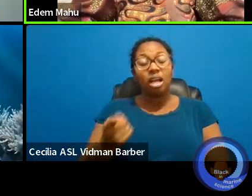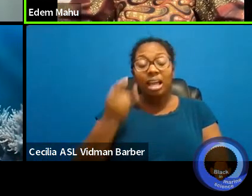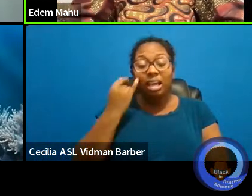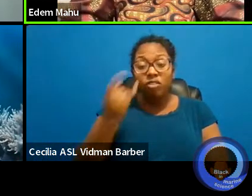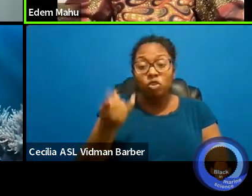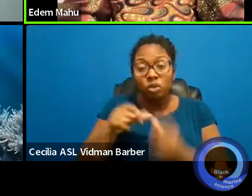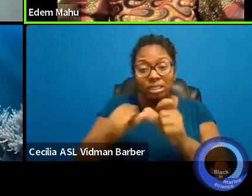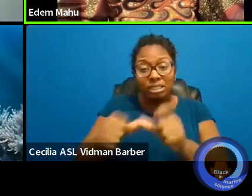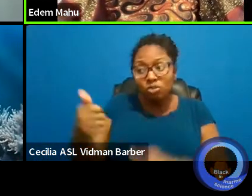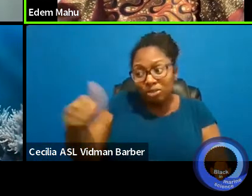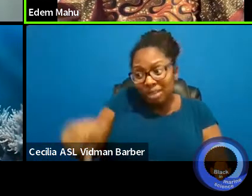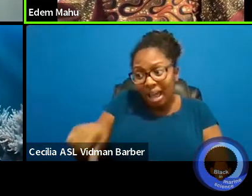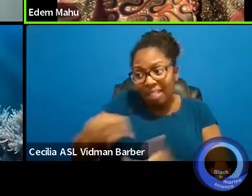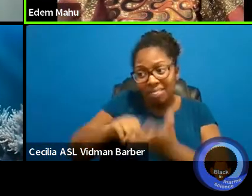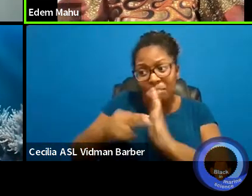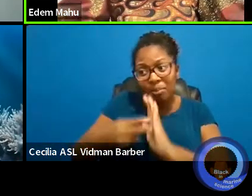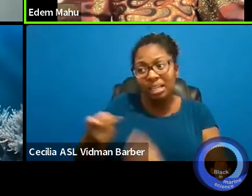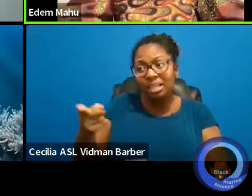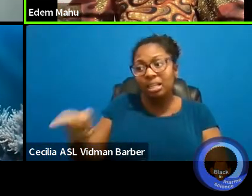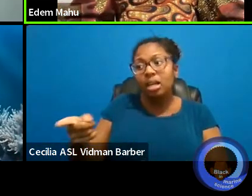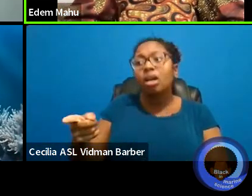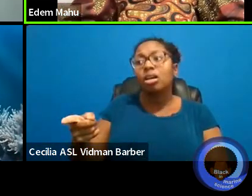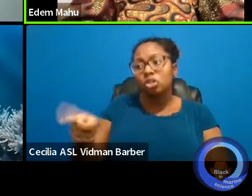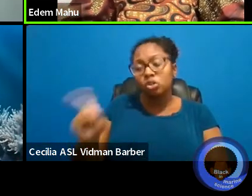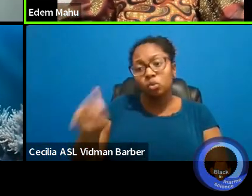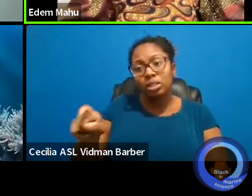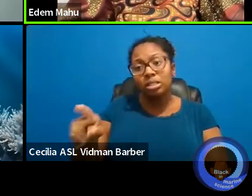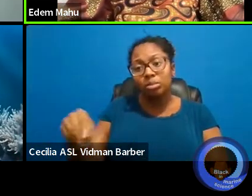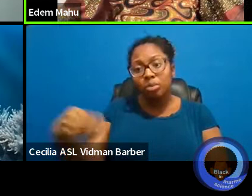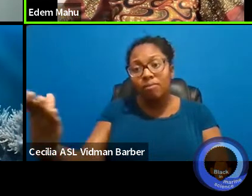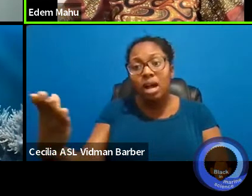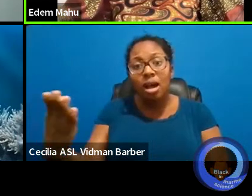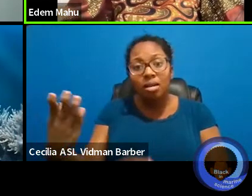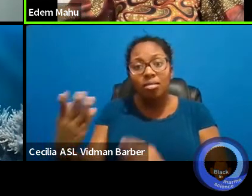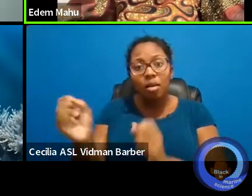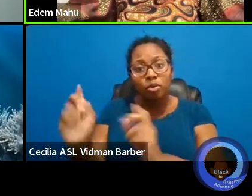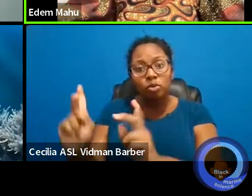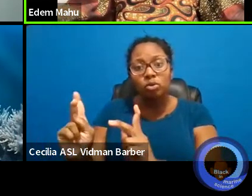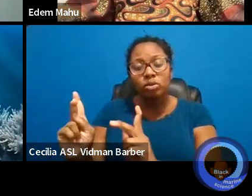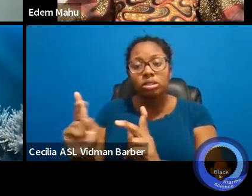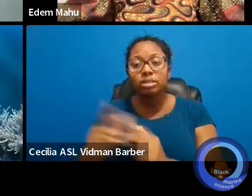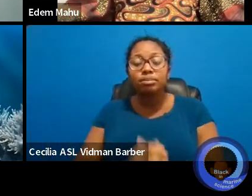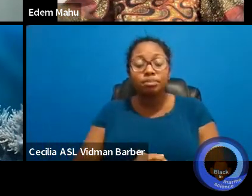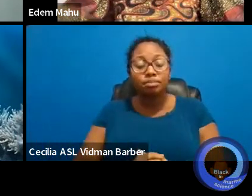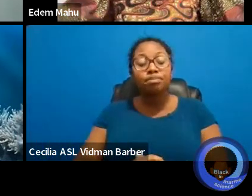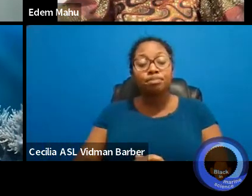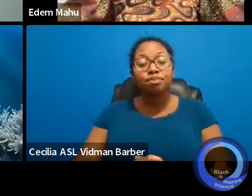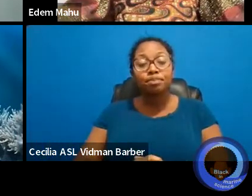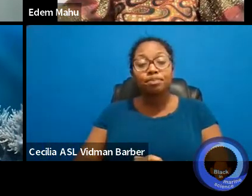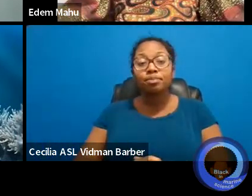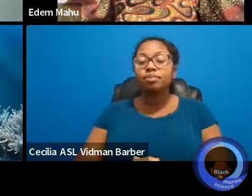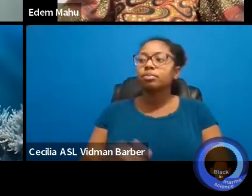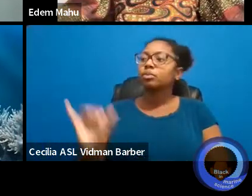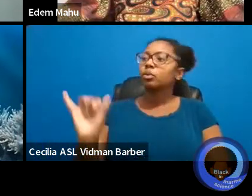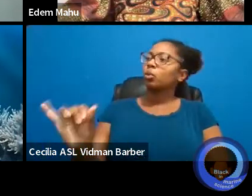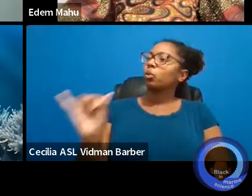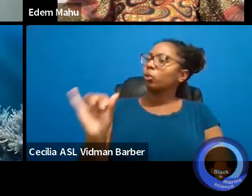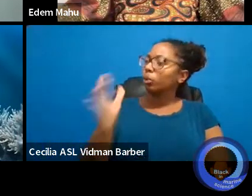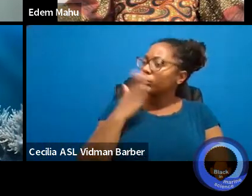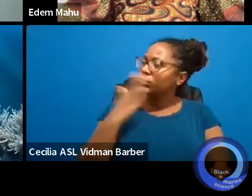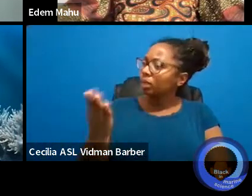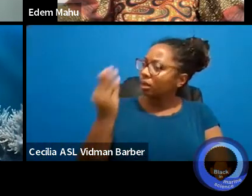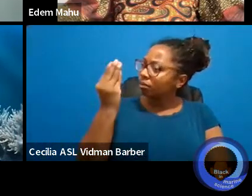you to say that you have a very good travel history? Thank you. Thank you for that. I think that is such an